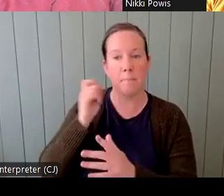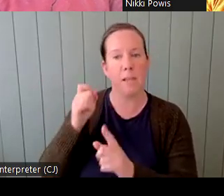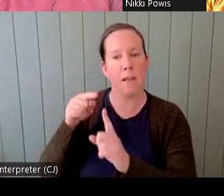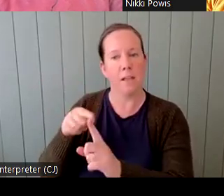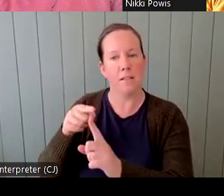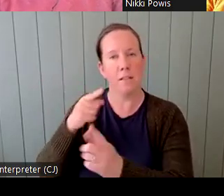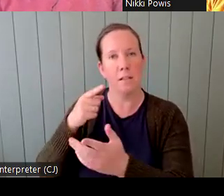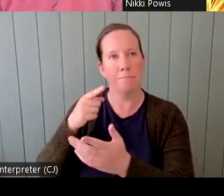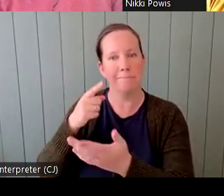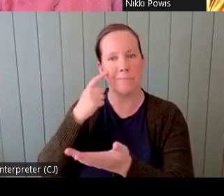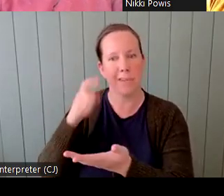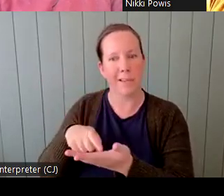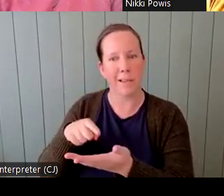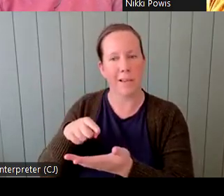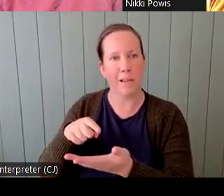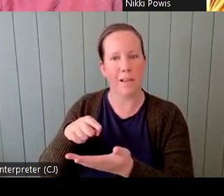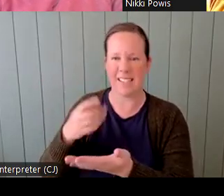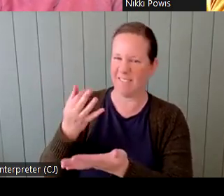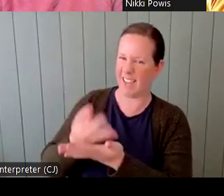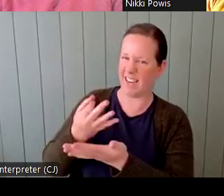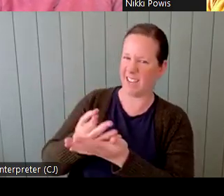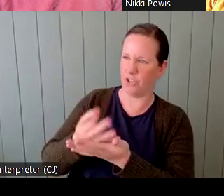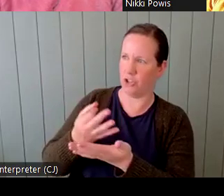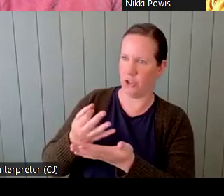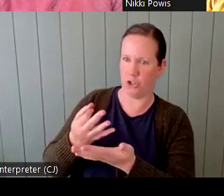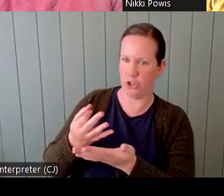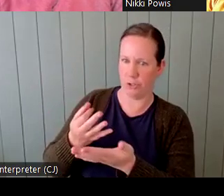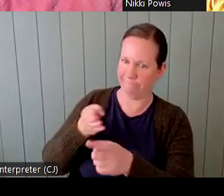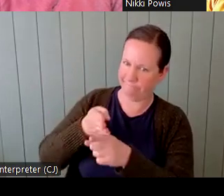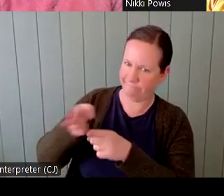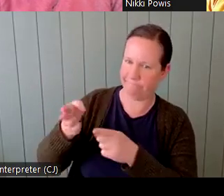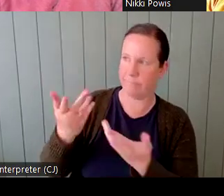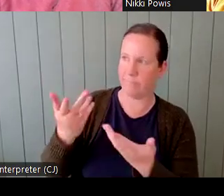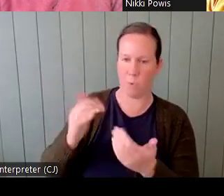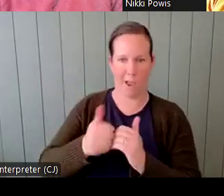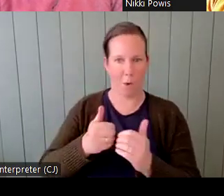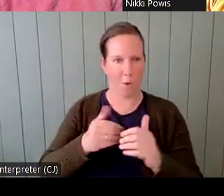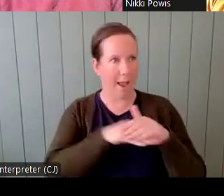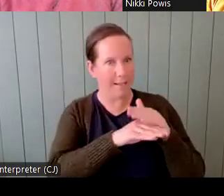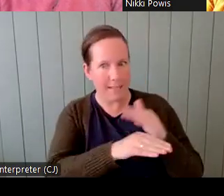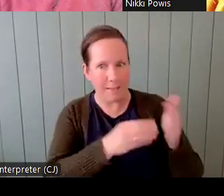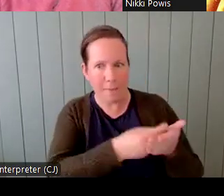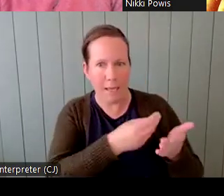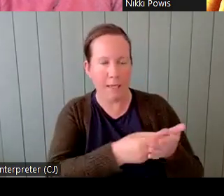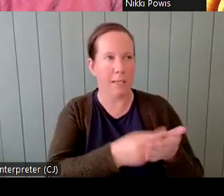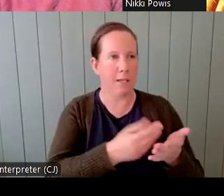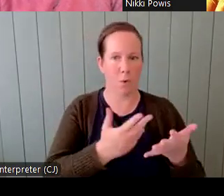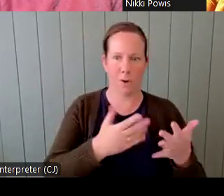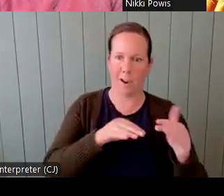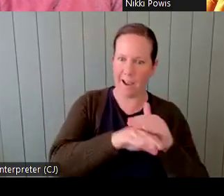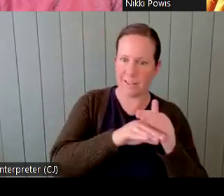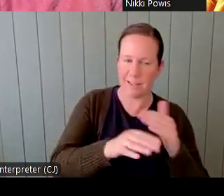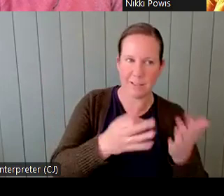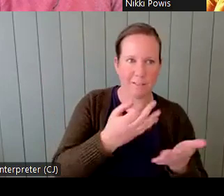the sort of financial landscape, access to capital, financial products, things like that, it appeared